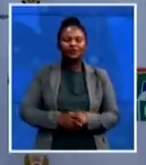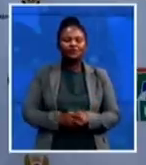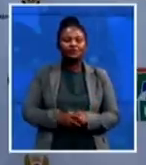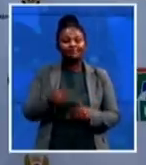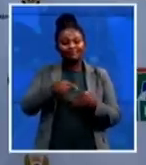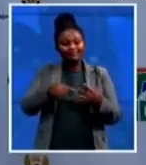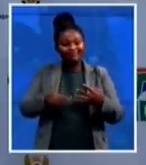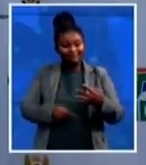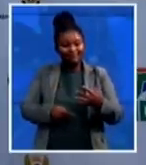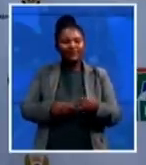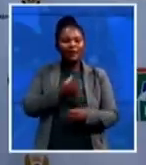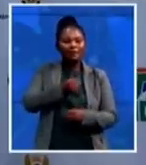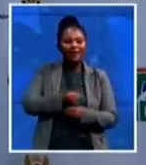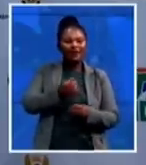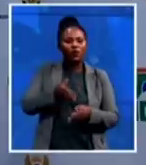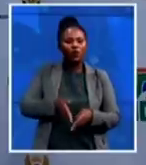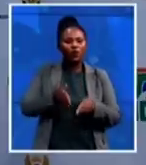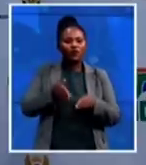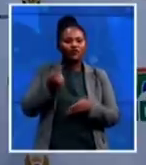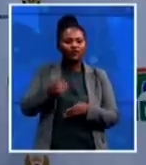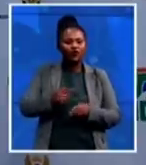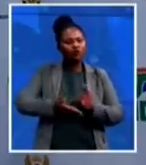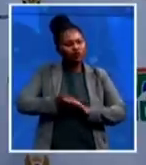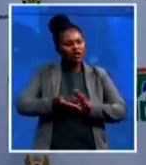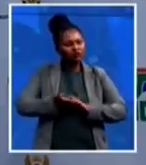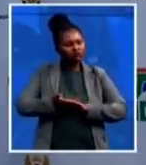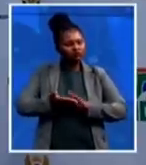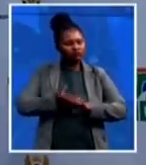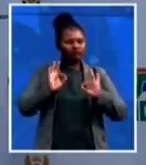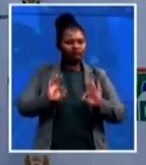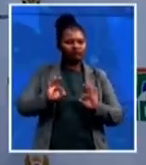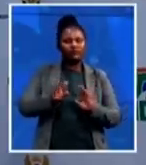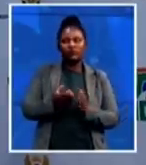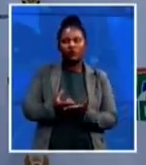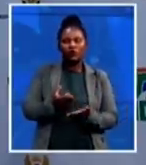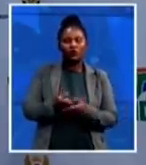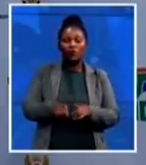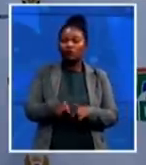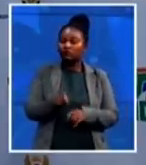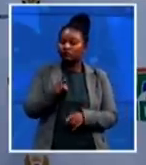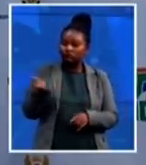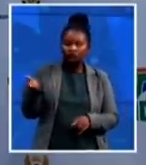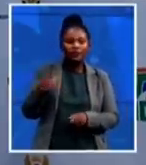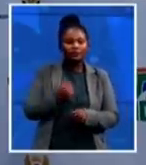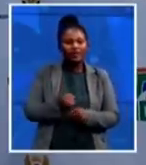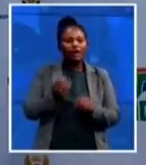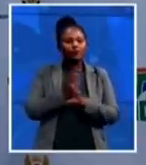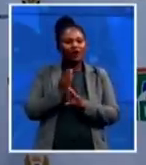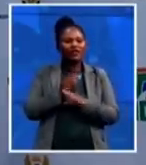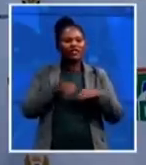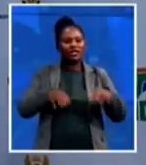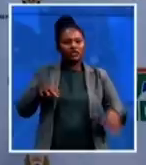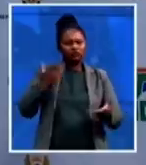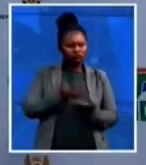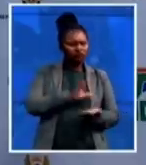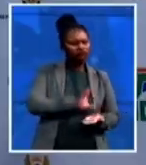a productive capacity. Those conditions make private sector to invest. And the other critical one, you